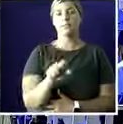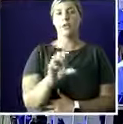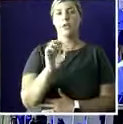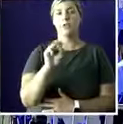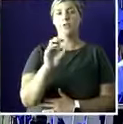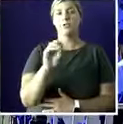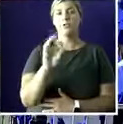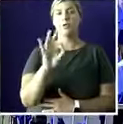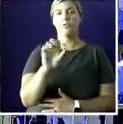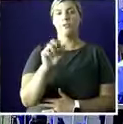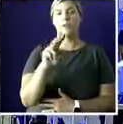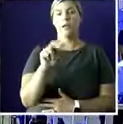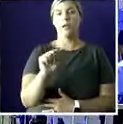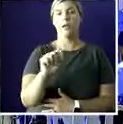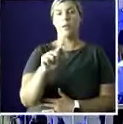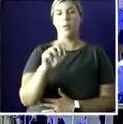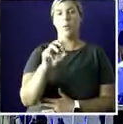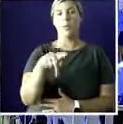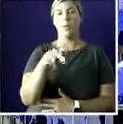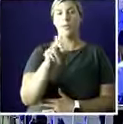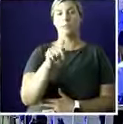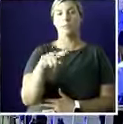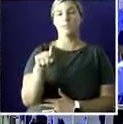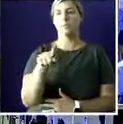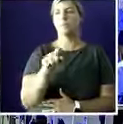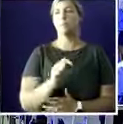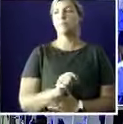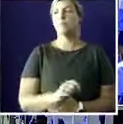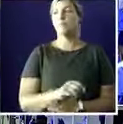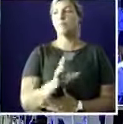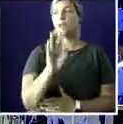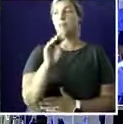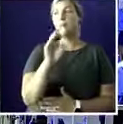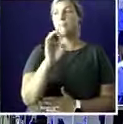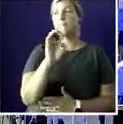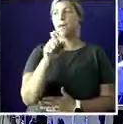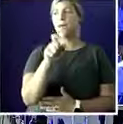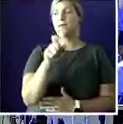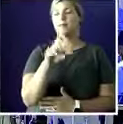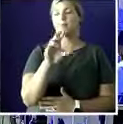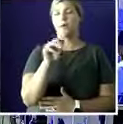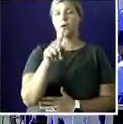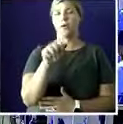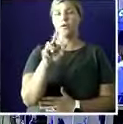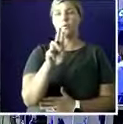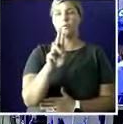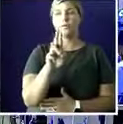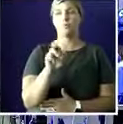Sophia Elena Lopez. Max Matthew Connard.